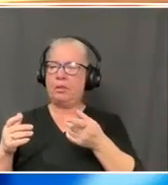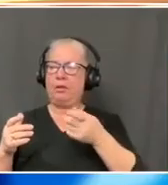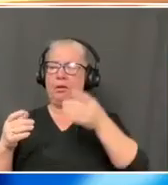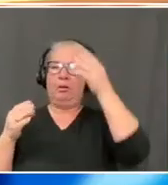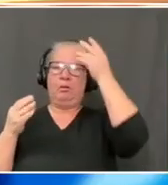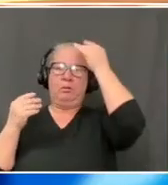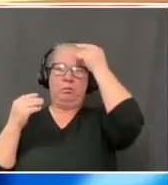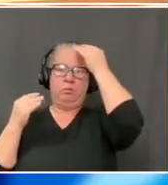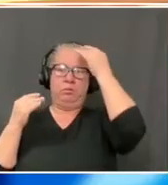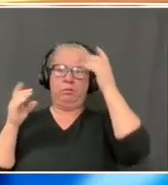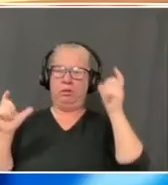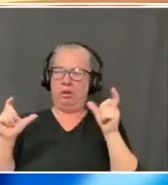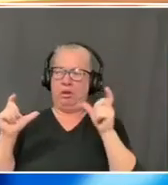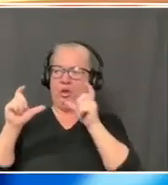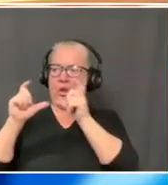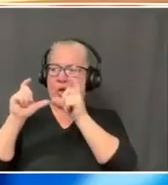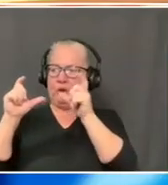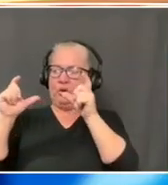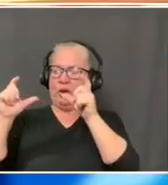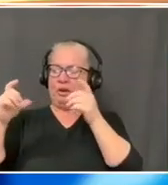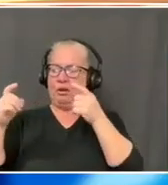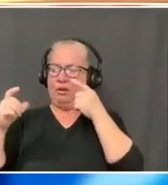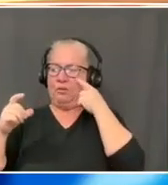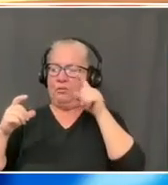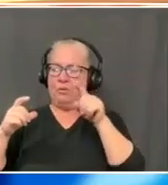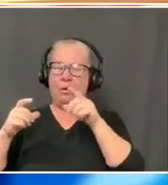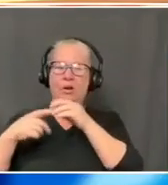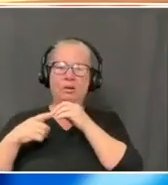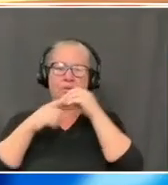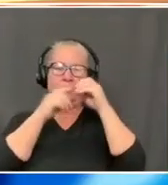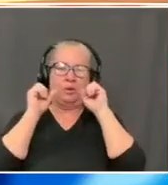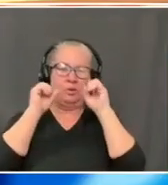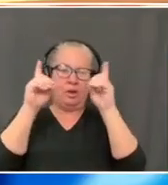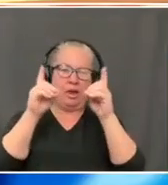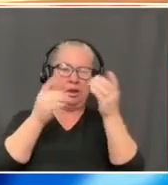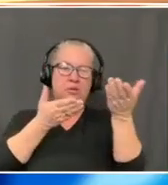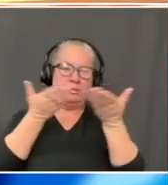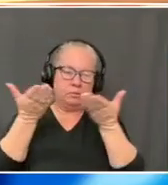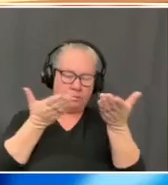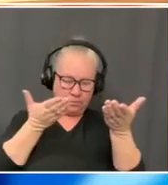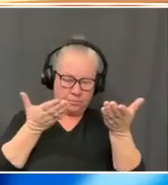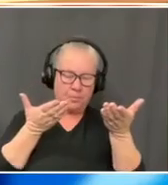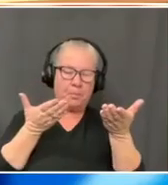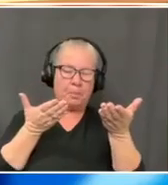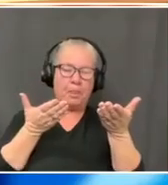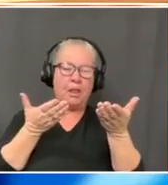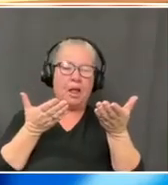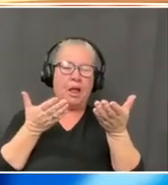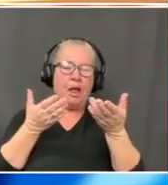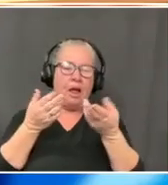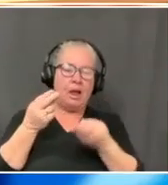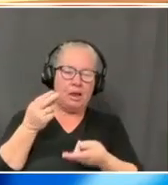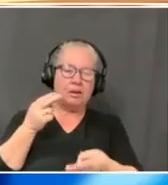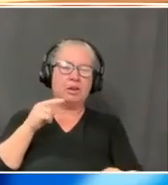special ed services, and it's really increased the amount of contracts that are